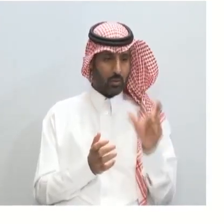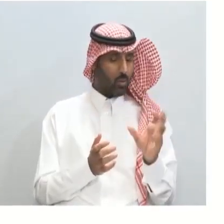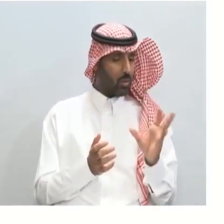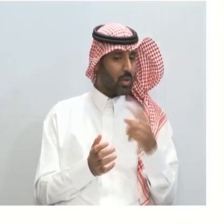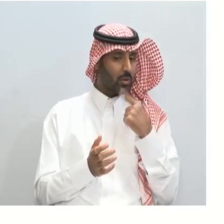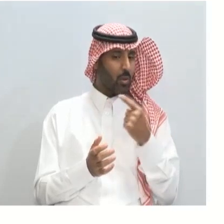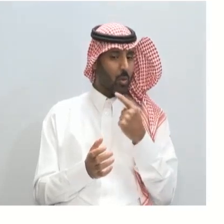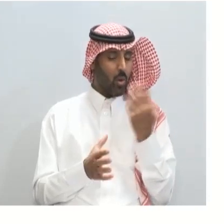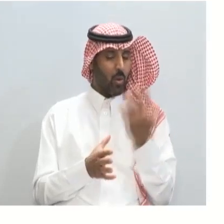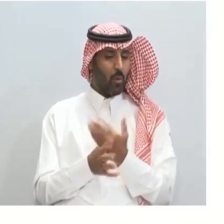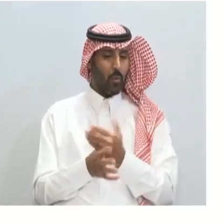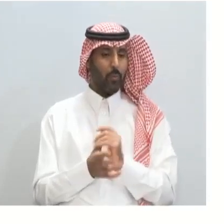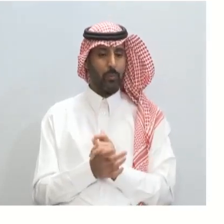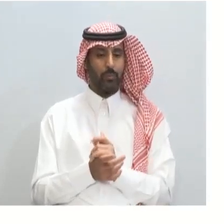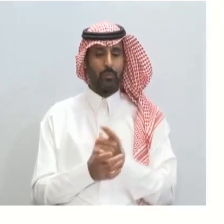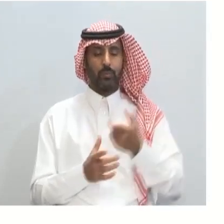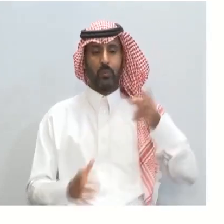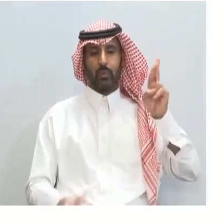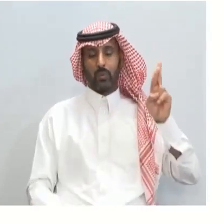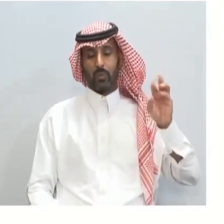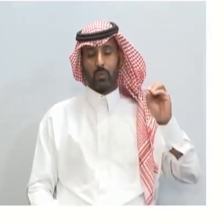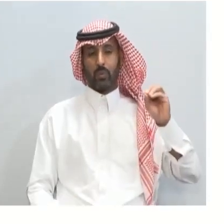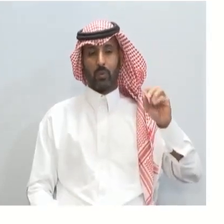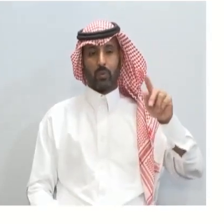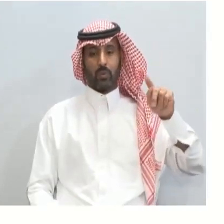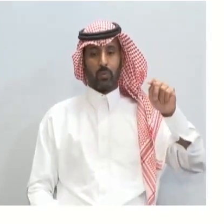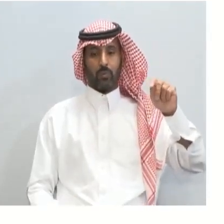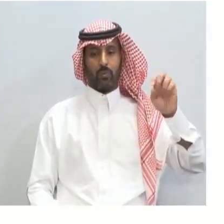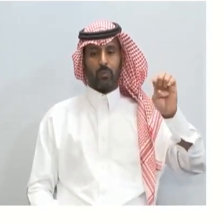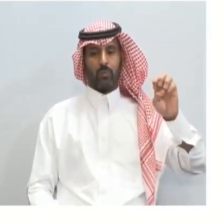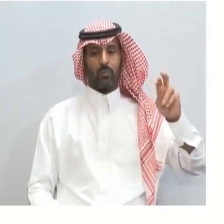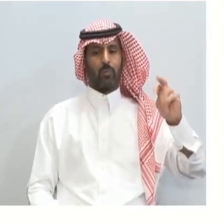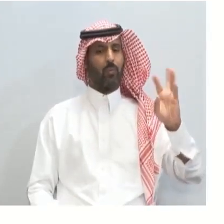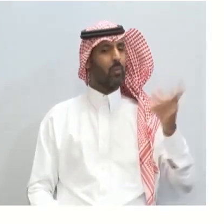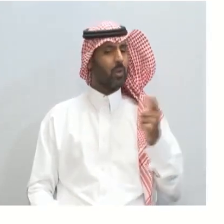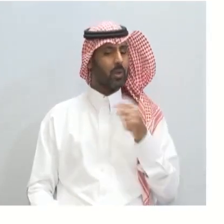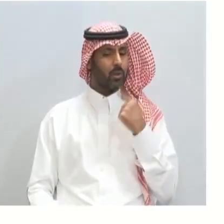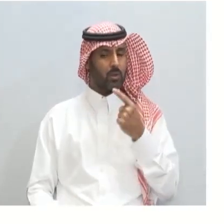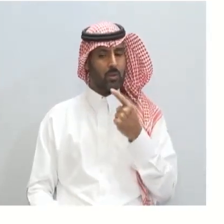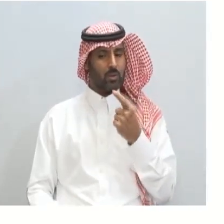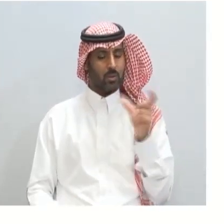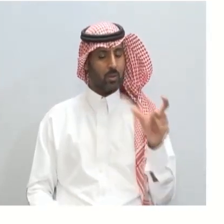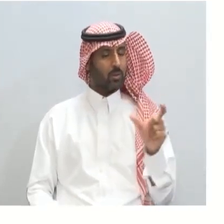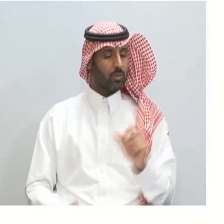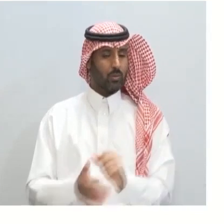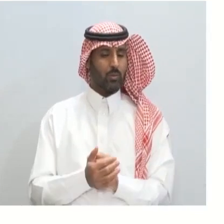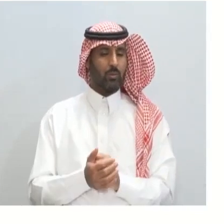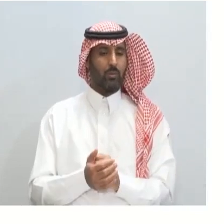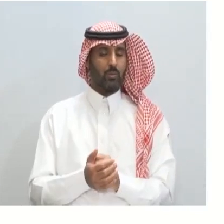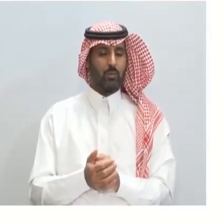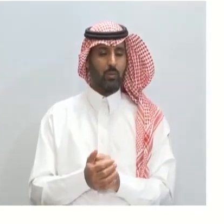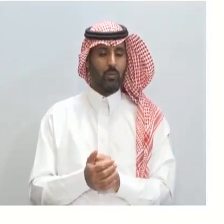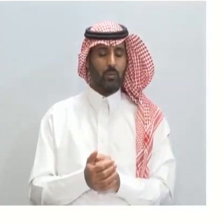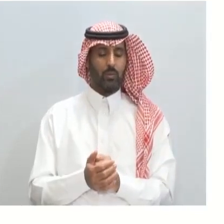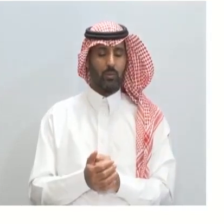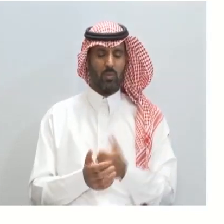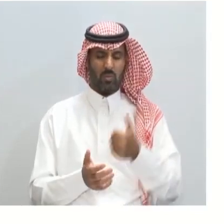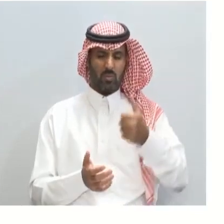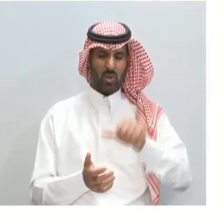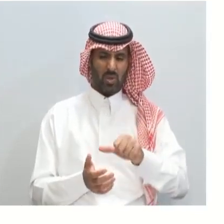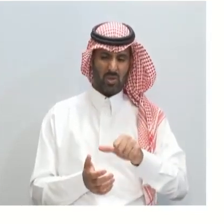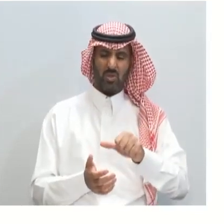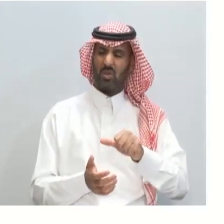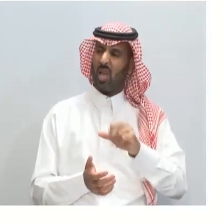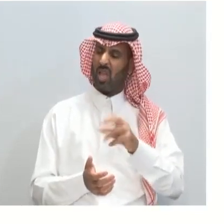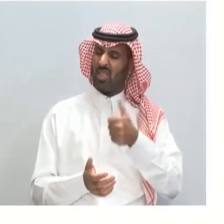why? The word rotten, who says it and why? Of course, we've just answered this one, but